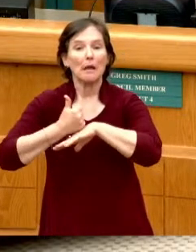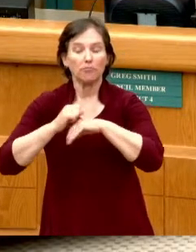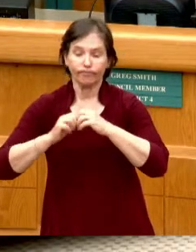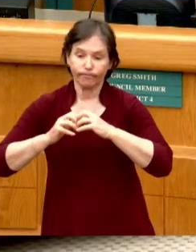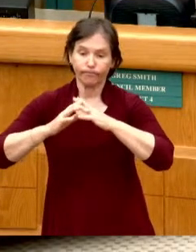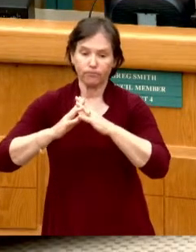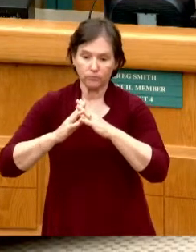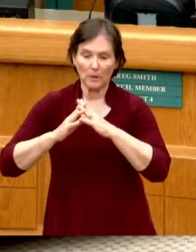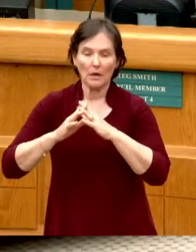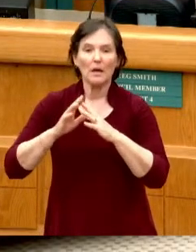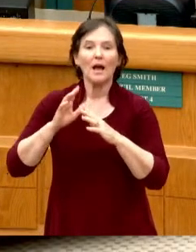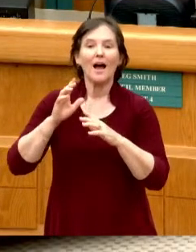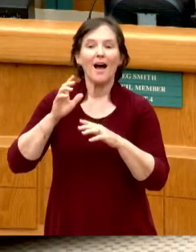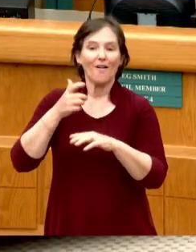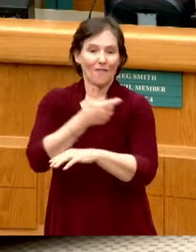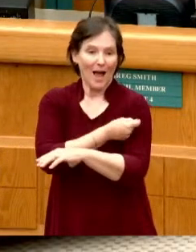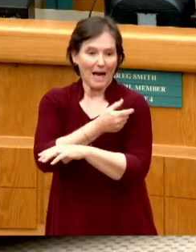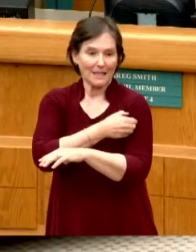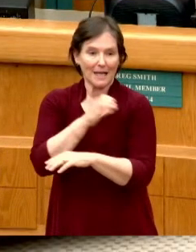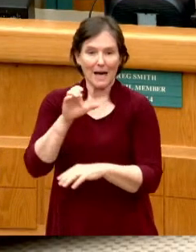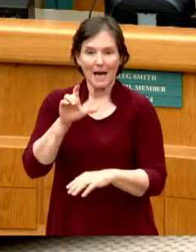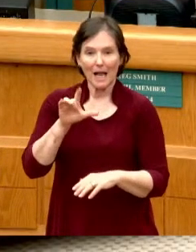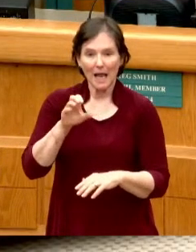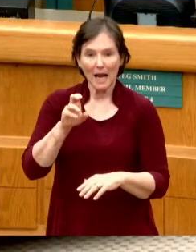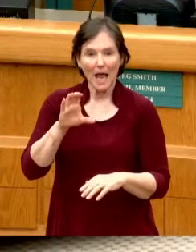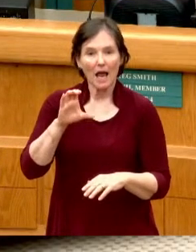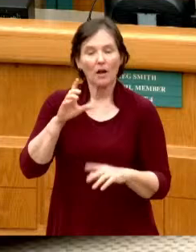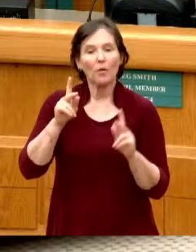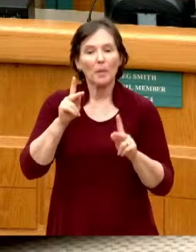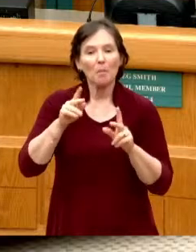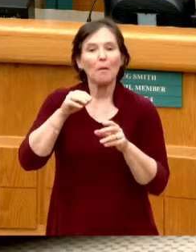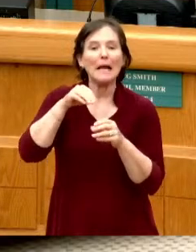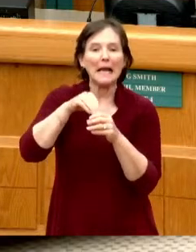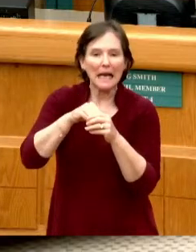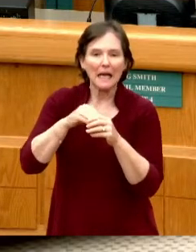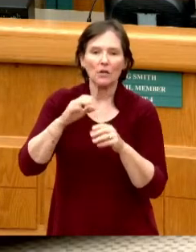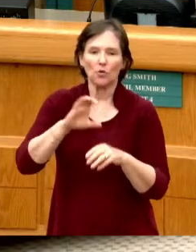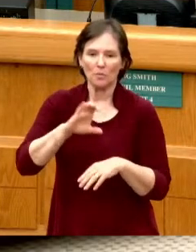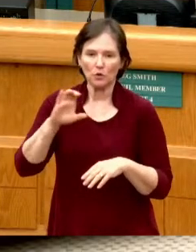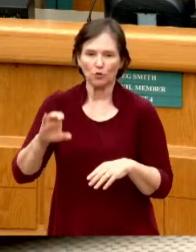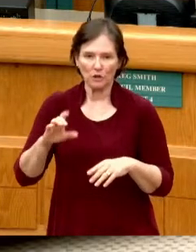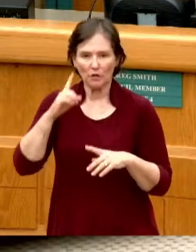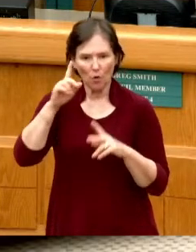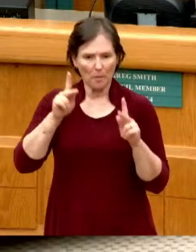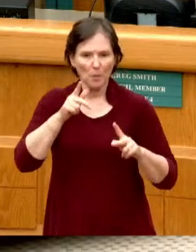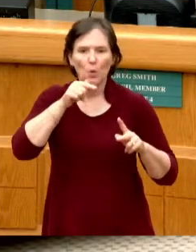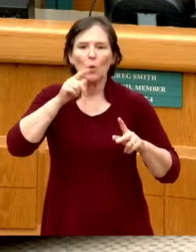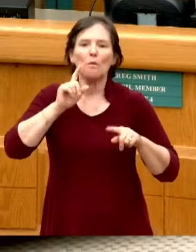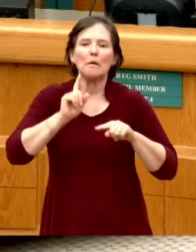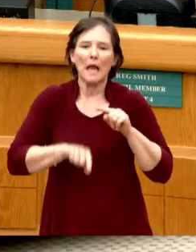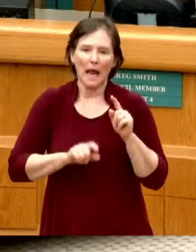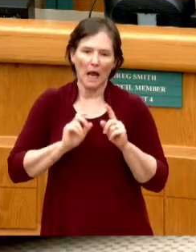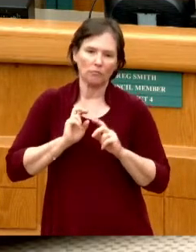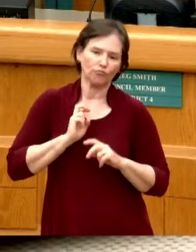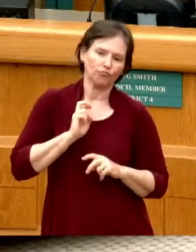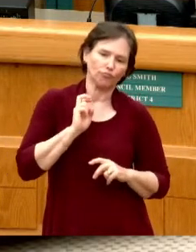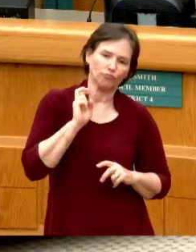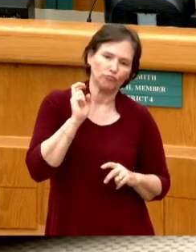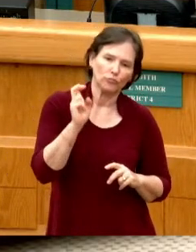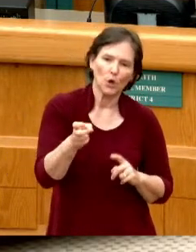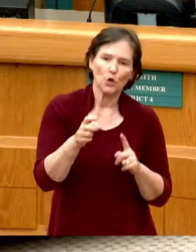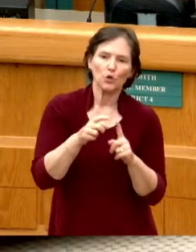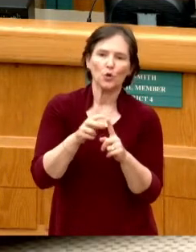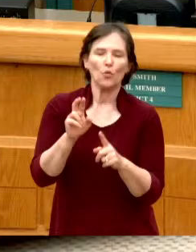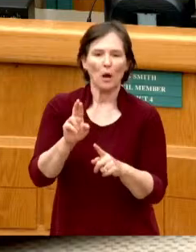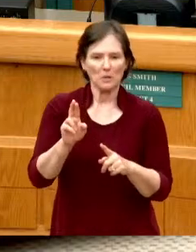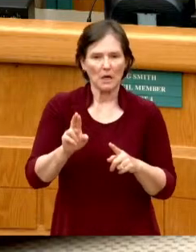city for residents that cannot travel to the fairgrounds in Robstown. And I'd like to tell everyone that we are seeing